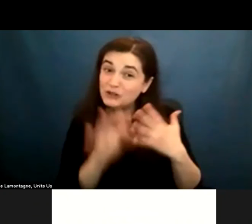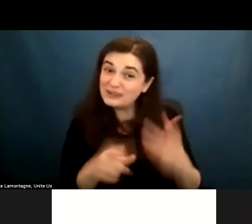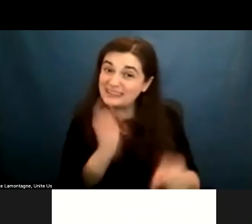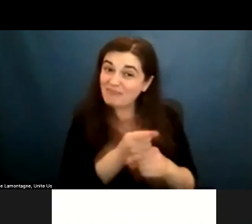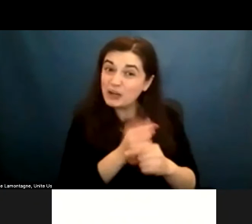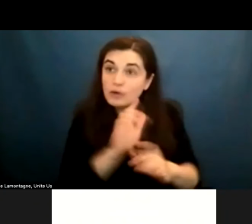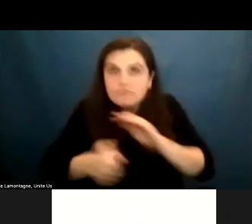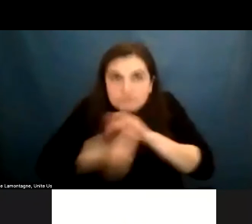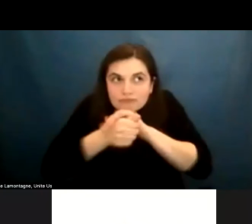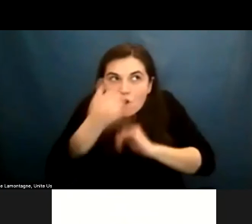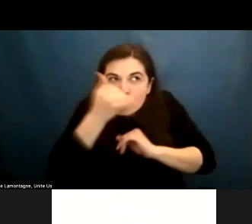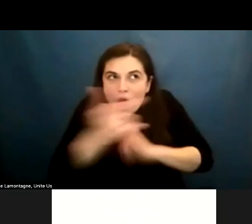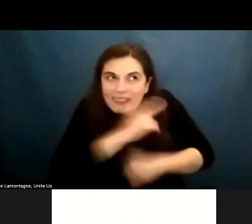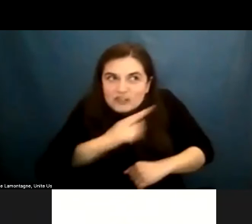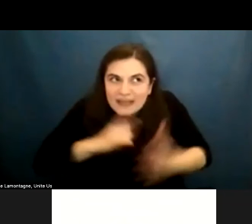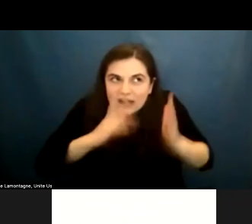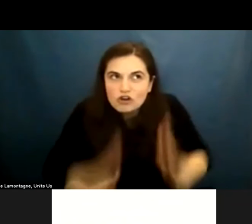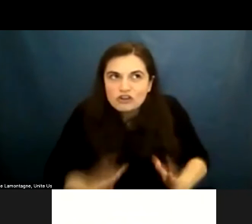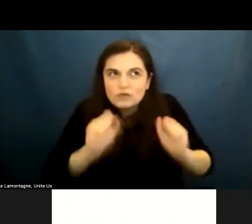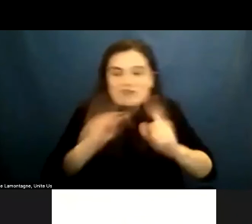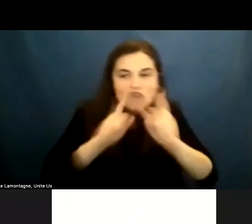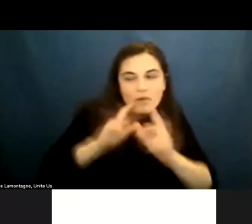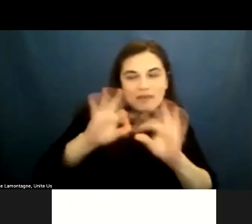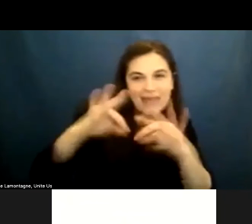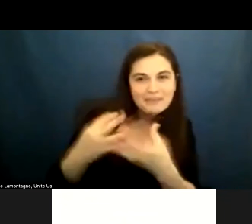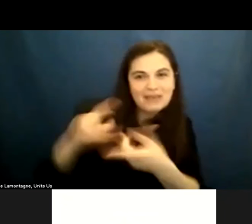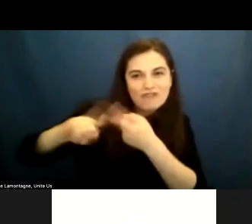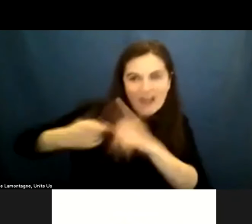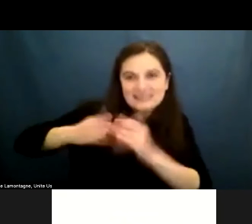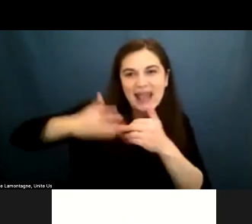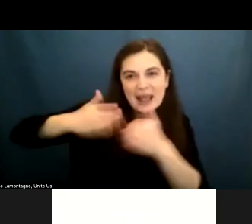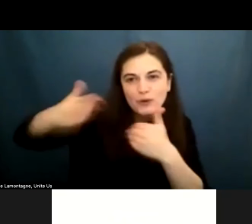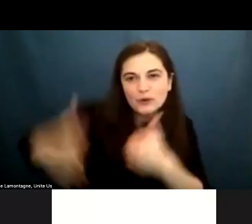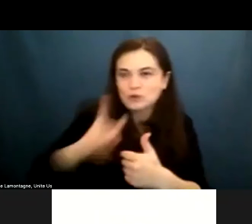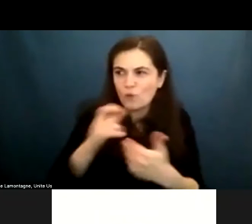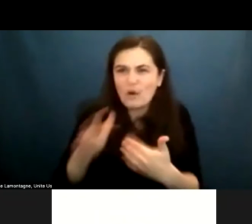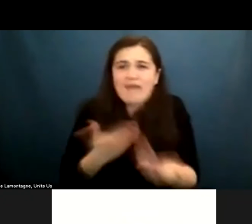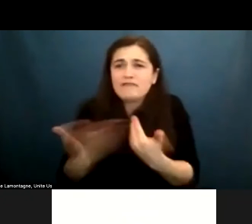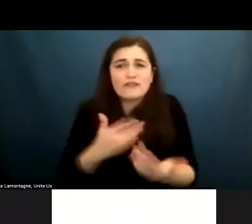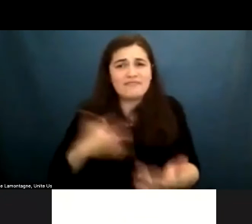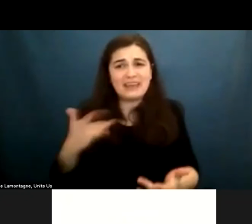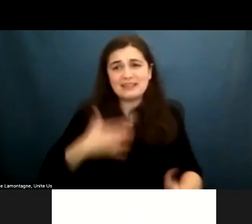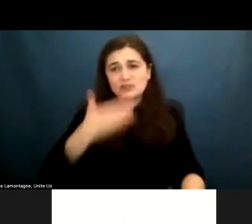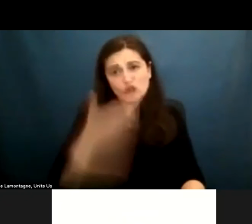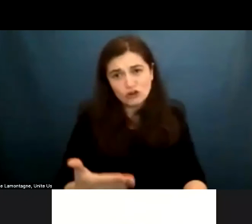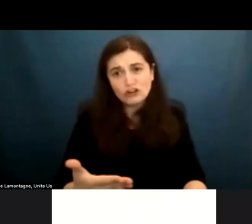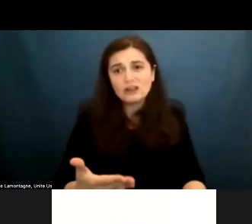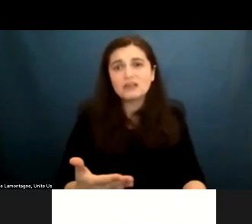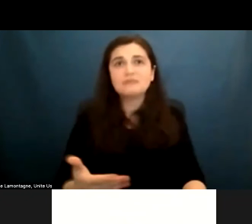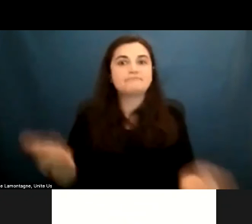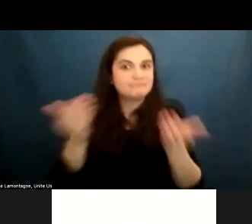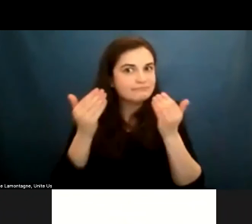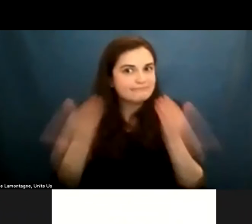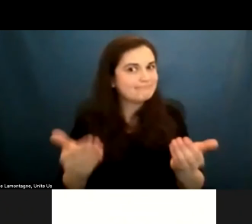share information, you can talk with your family and your friends, in a way that you feel good. I mean, all of those things together is what helps